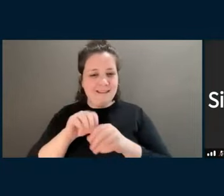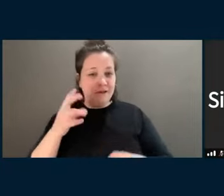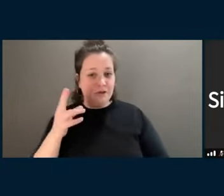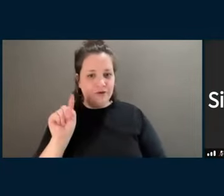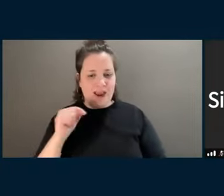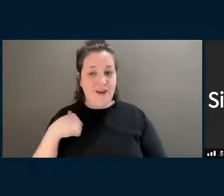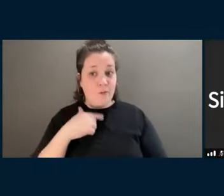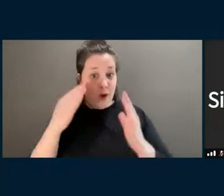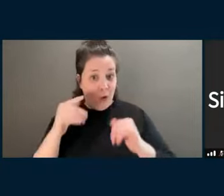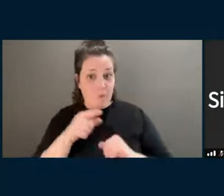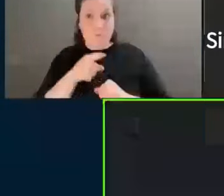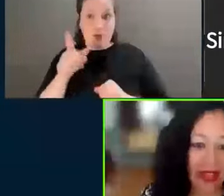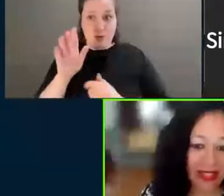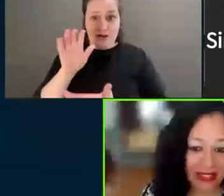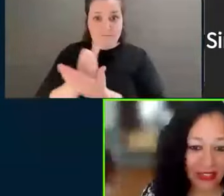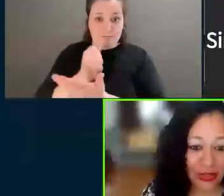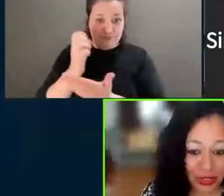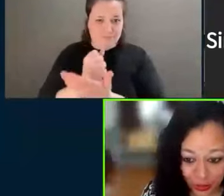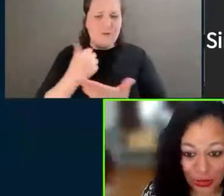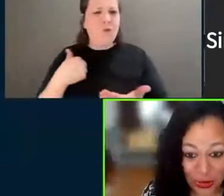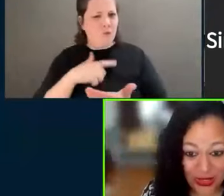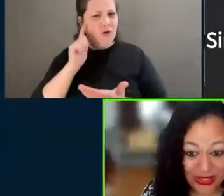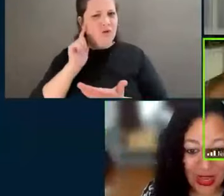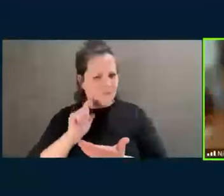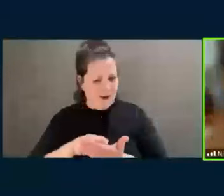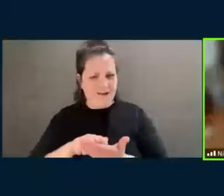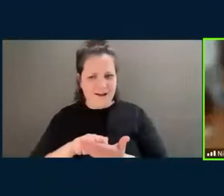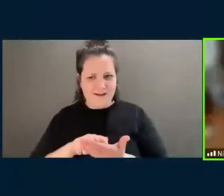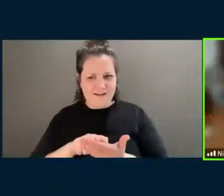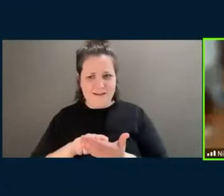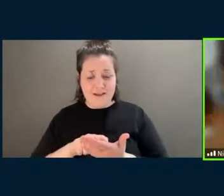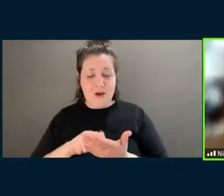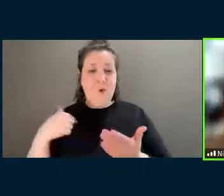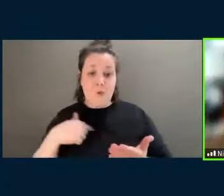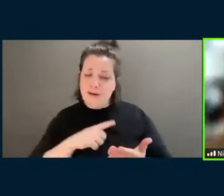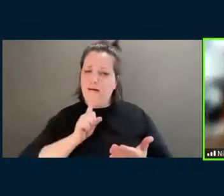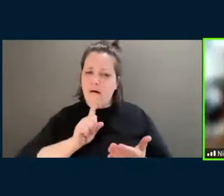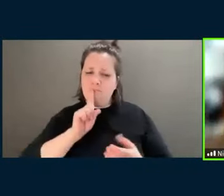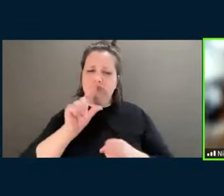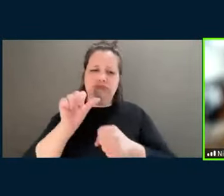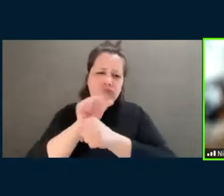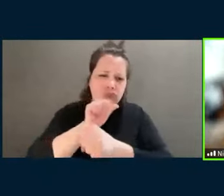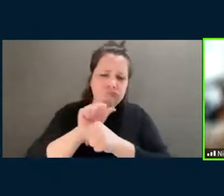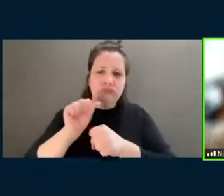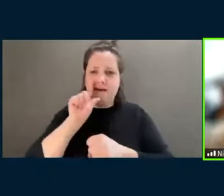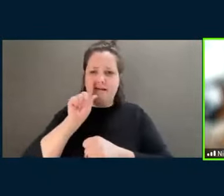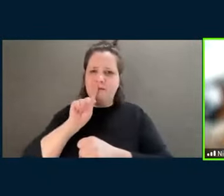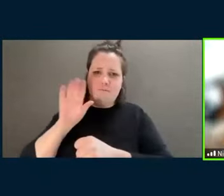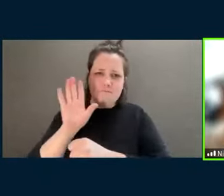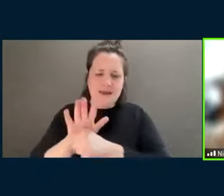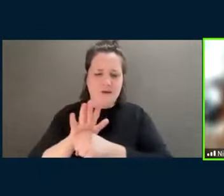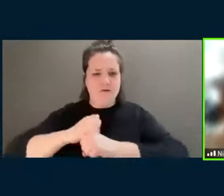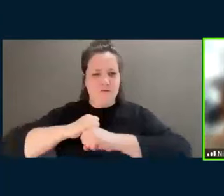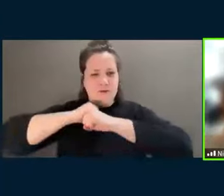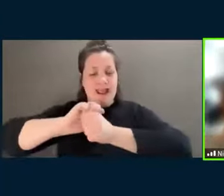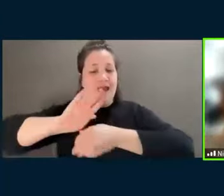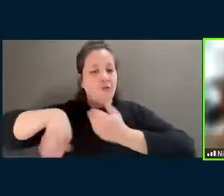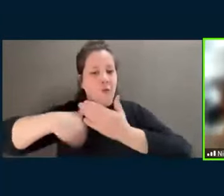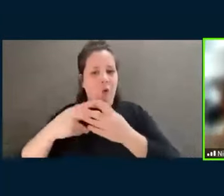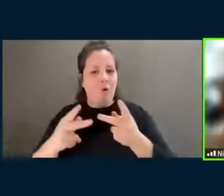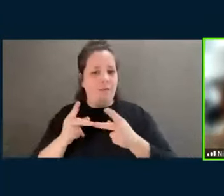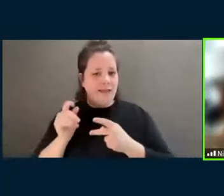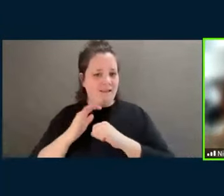them, recognizing there is so many things that you can notice that we are truly committed to protecting places of worship.